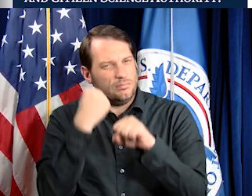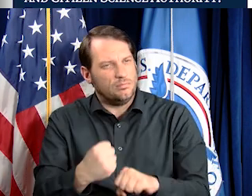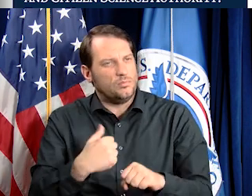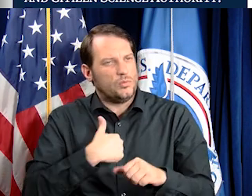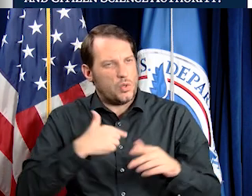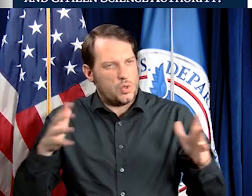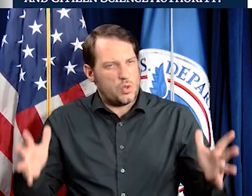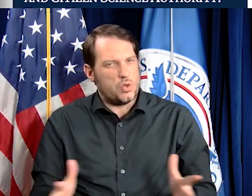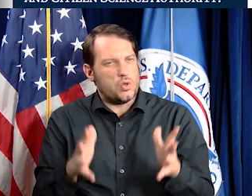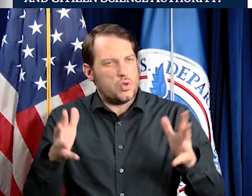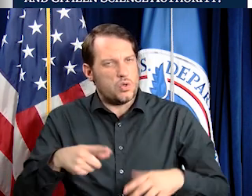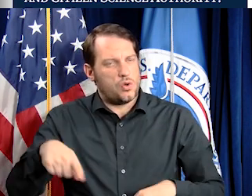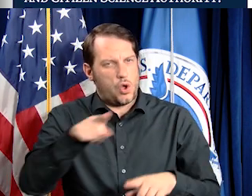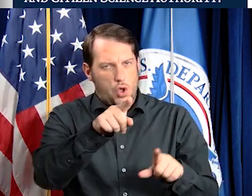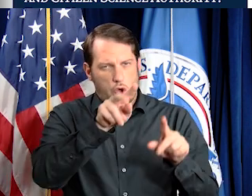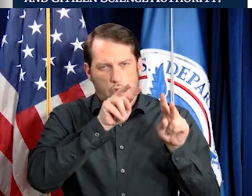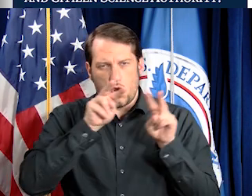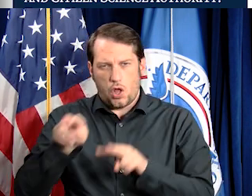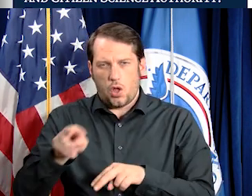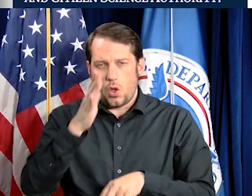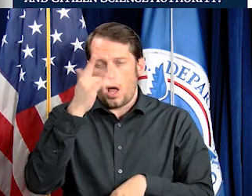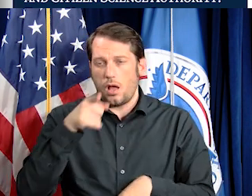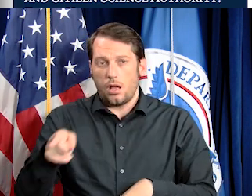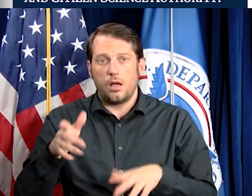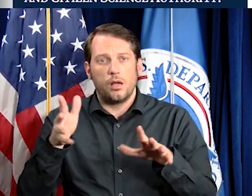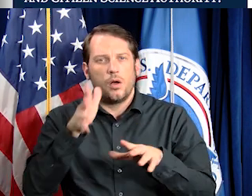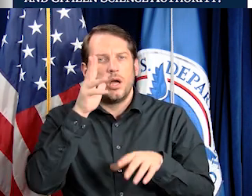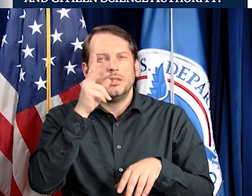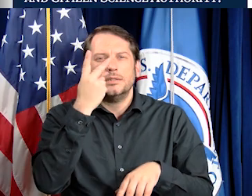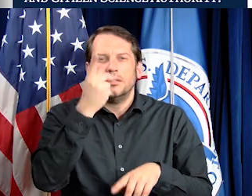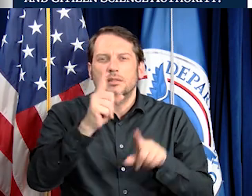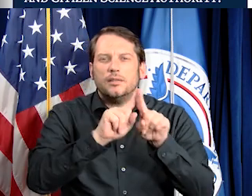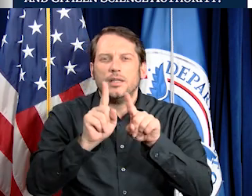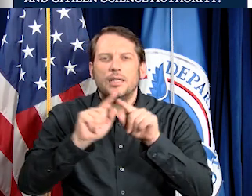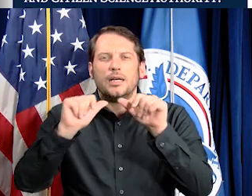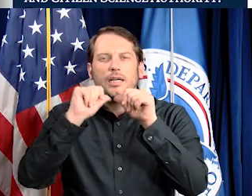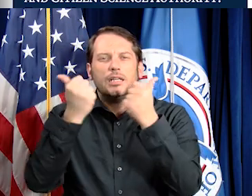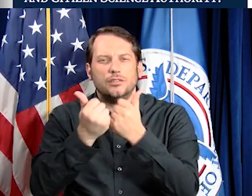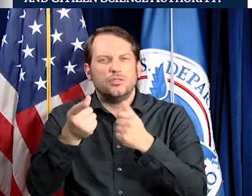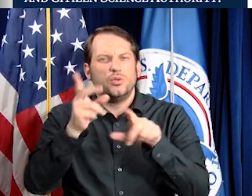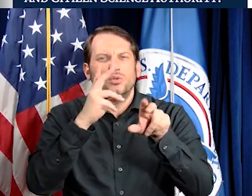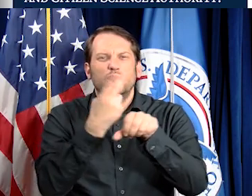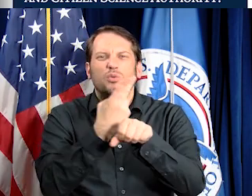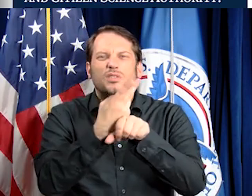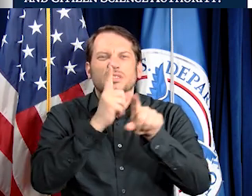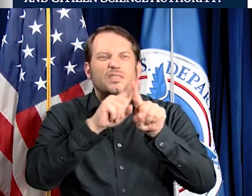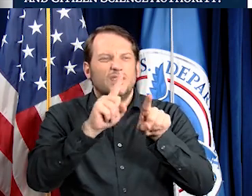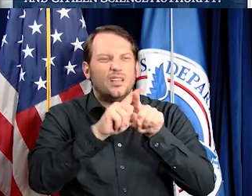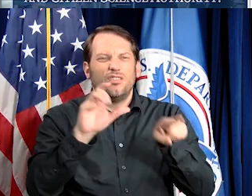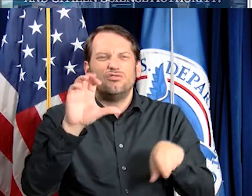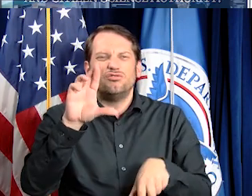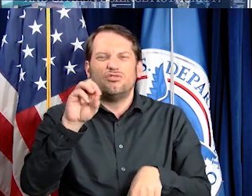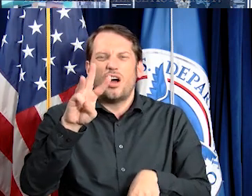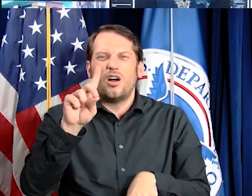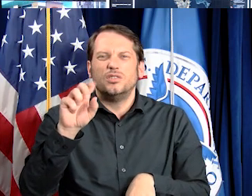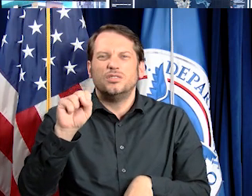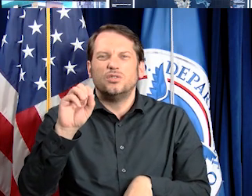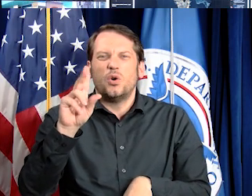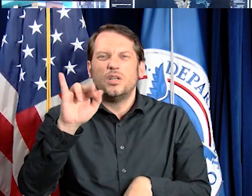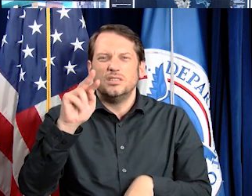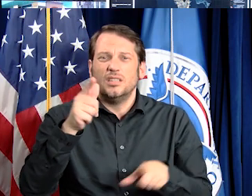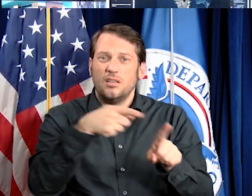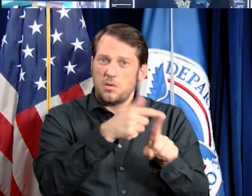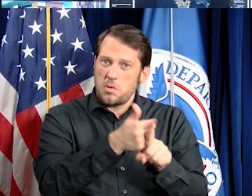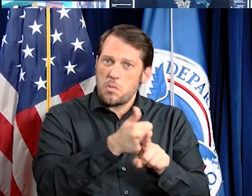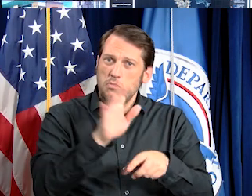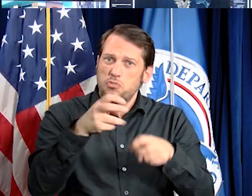federal agencies to actually leverage crowdsourcing. It's not actually telling people this is an issue. This is now something encouraged.